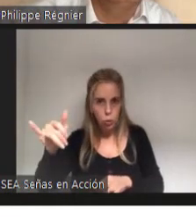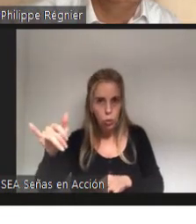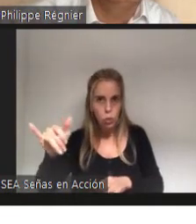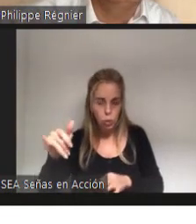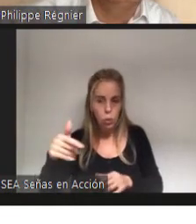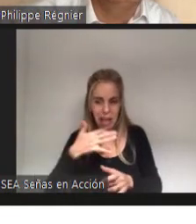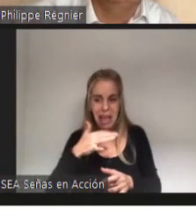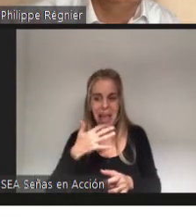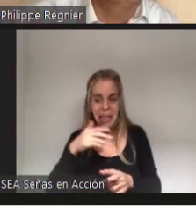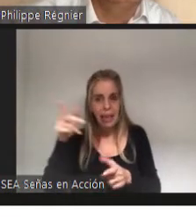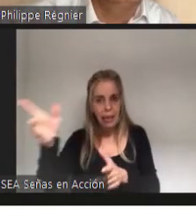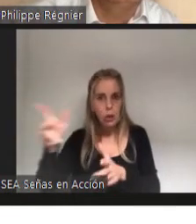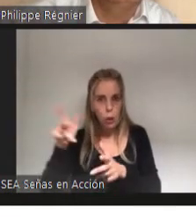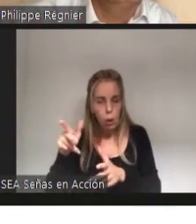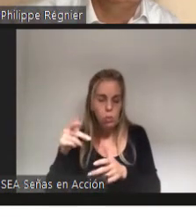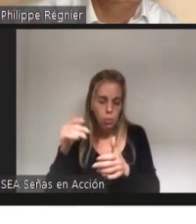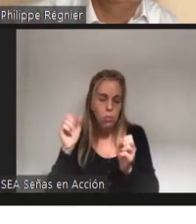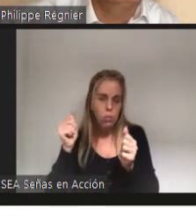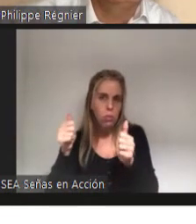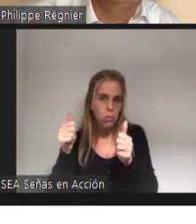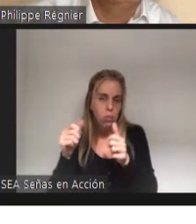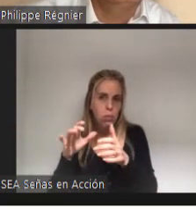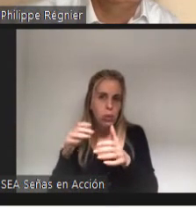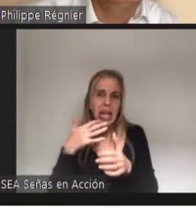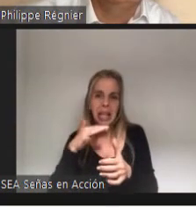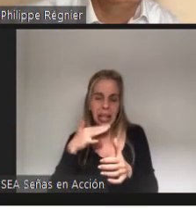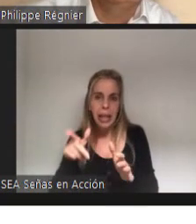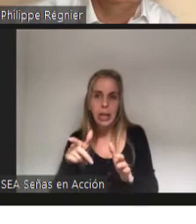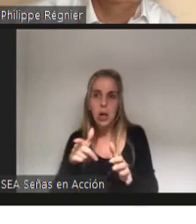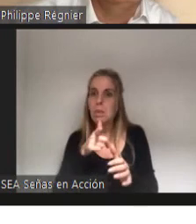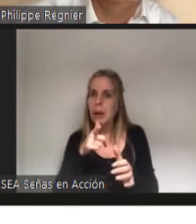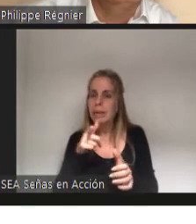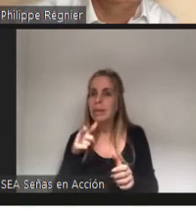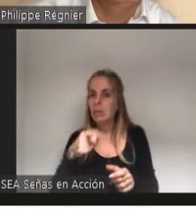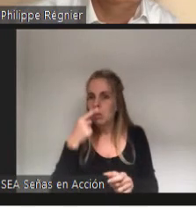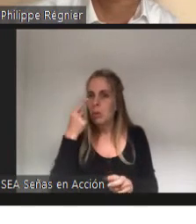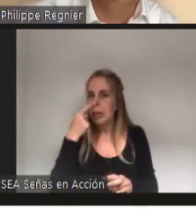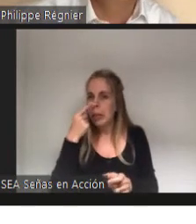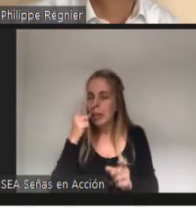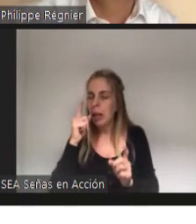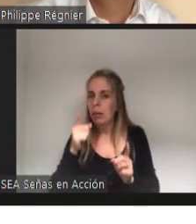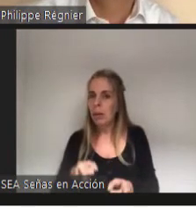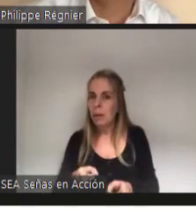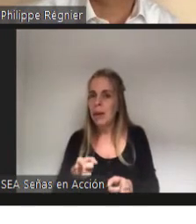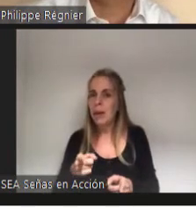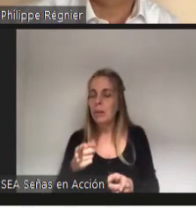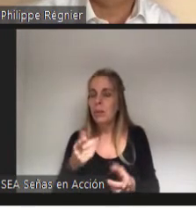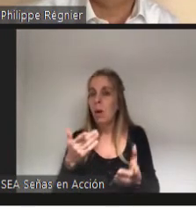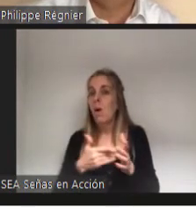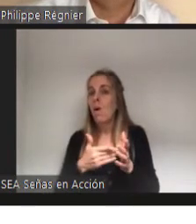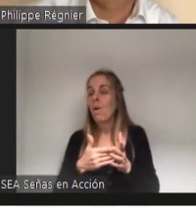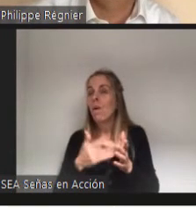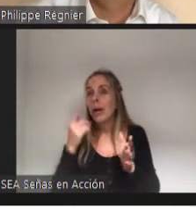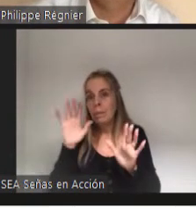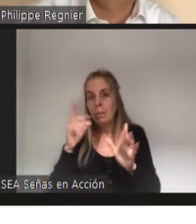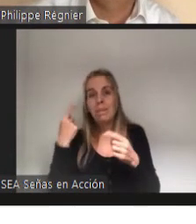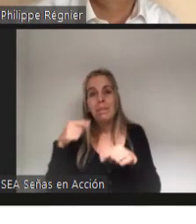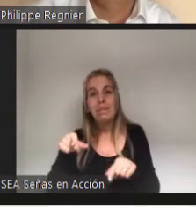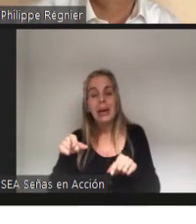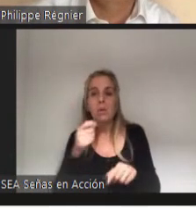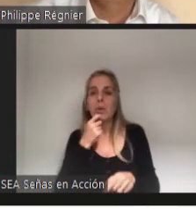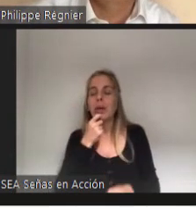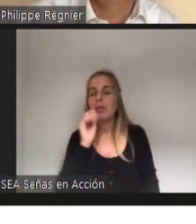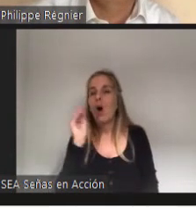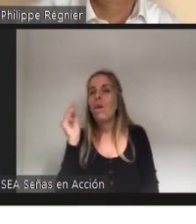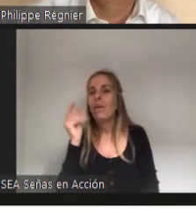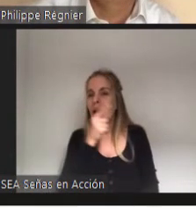I do understand, Medina, what your position is, and I think it is quite interesting to see it from a radical perspective.